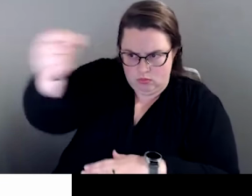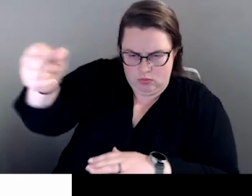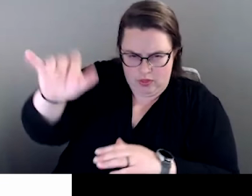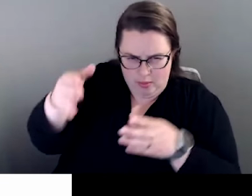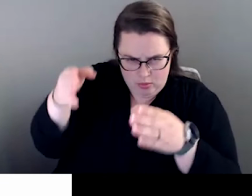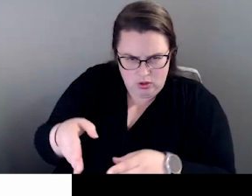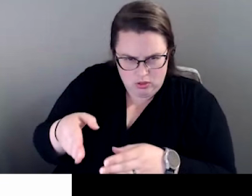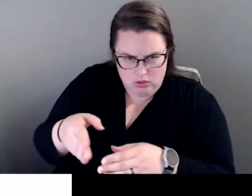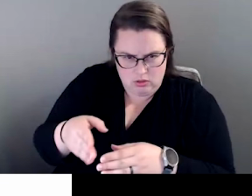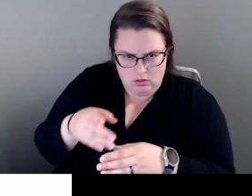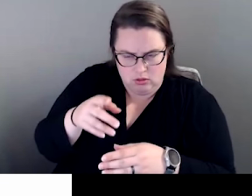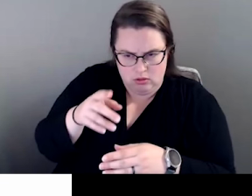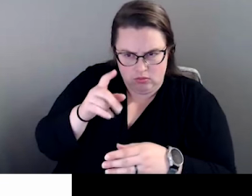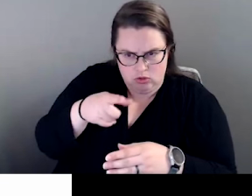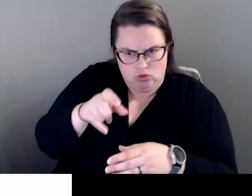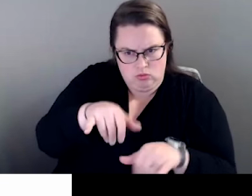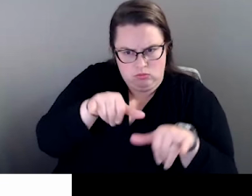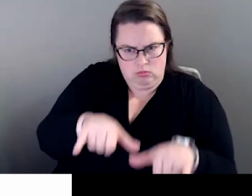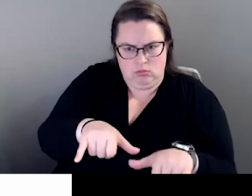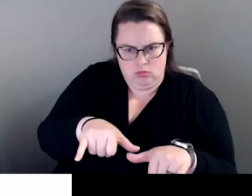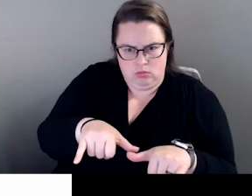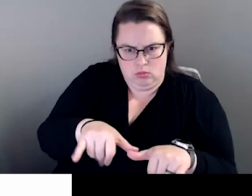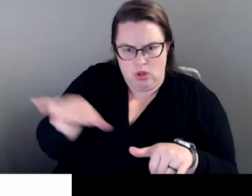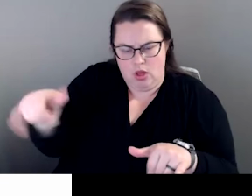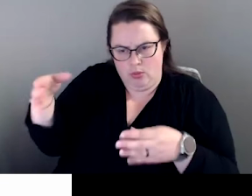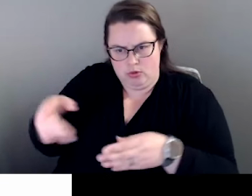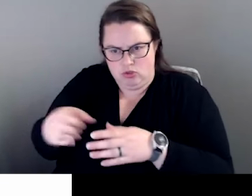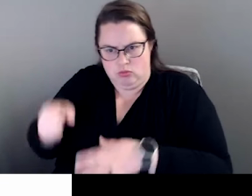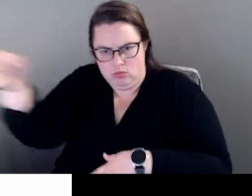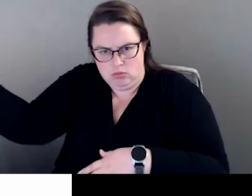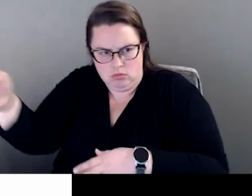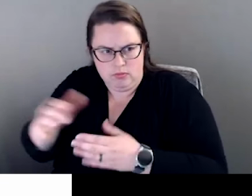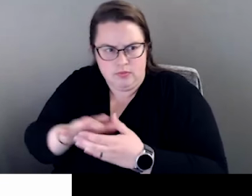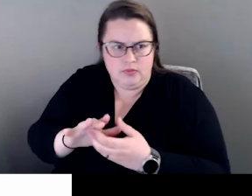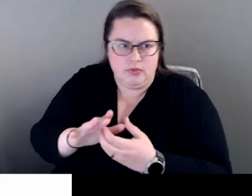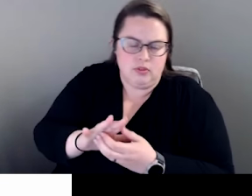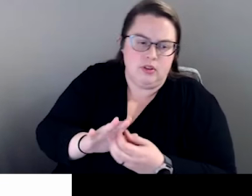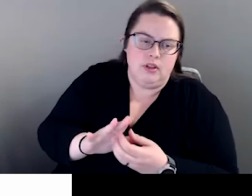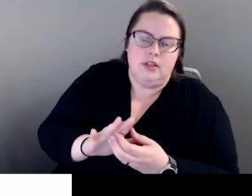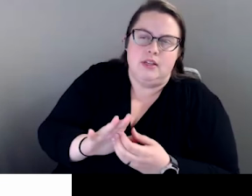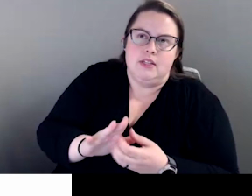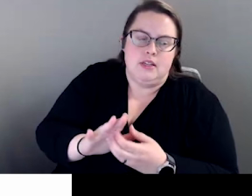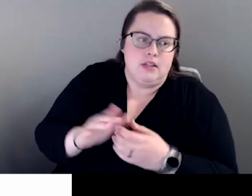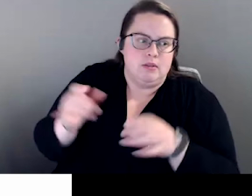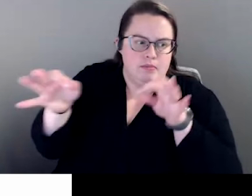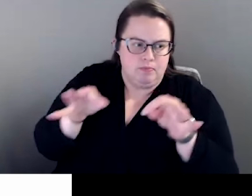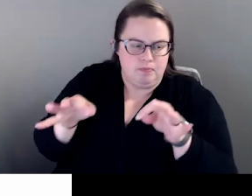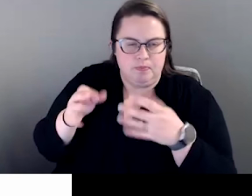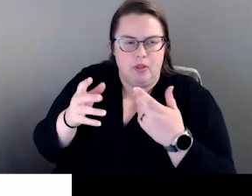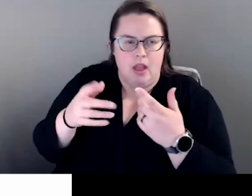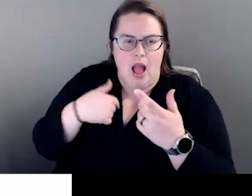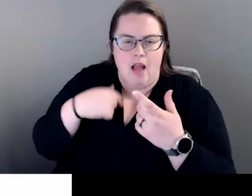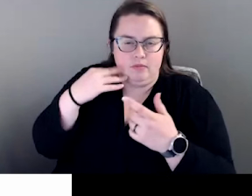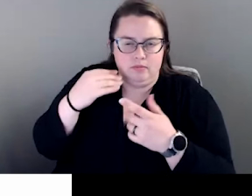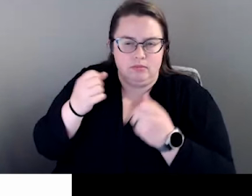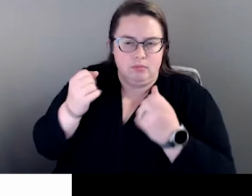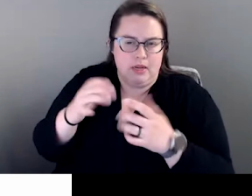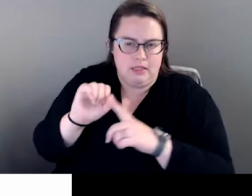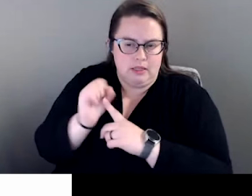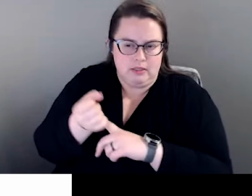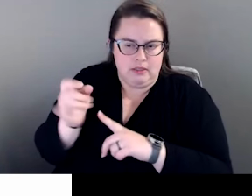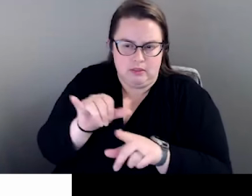she basically wants to be moved. So it just, so I'll say it this way, I've actually had many cases that are like this